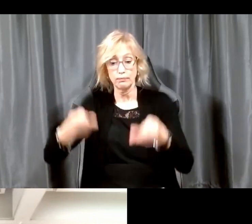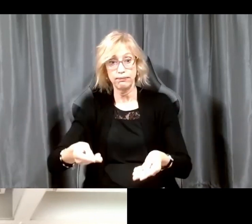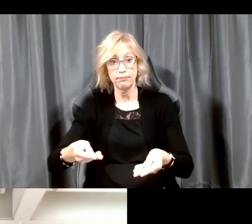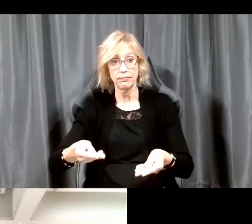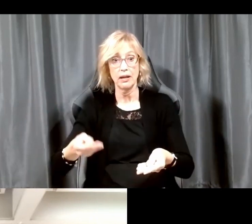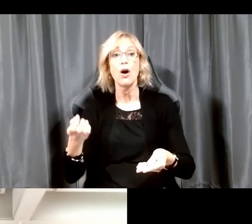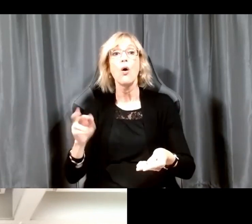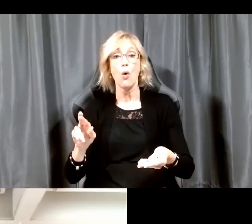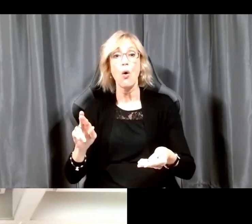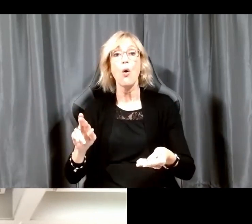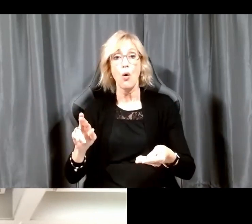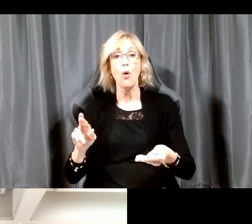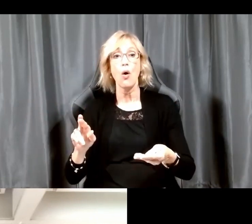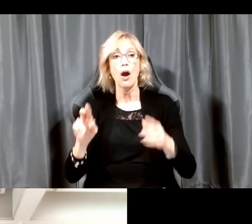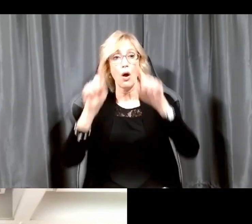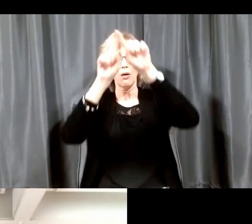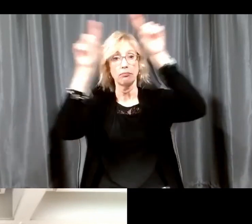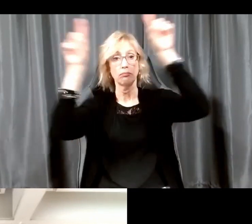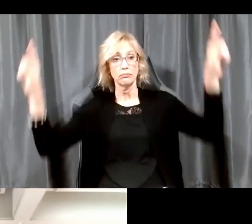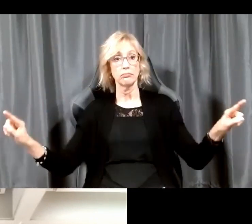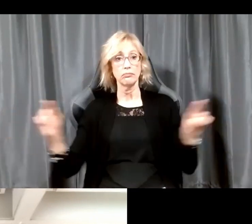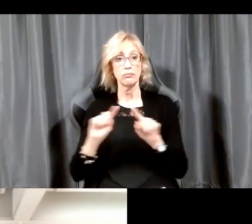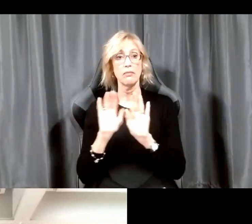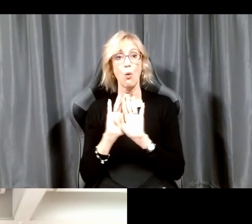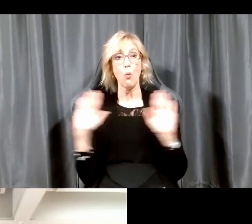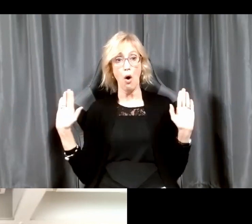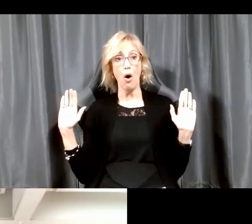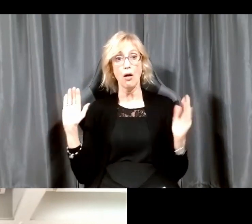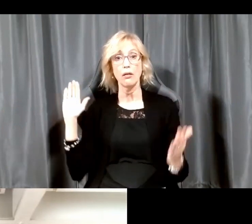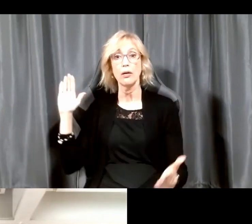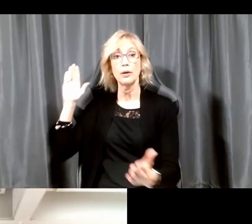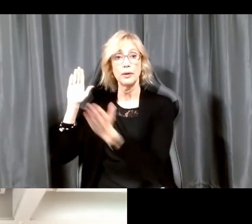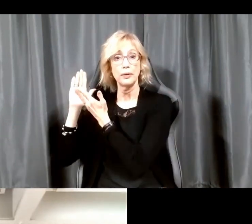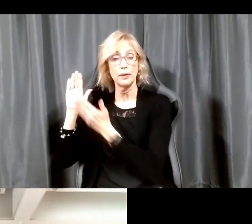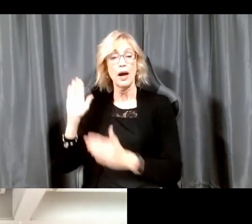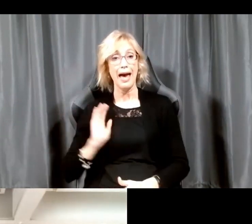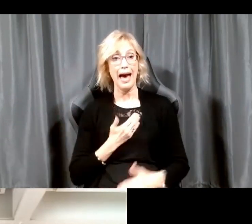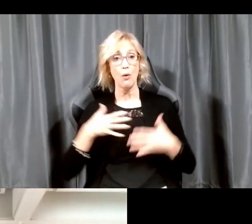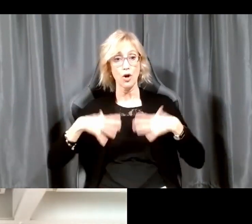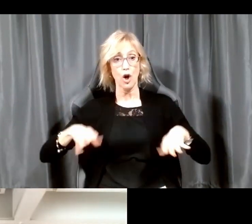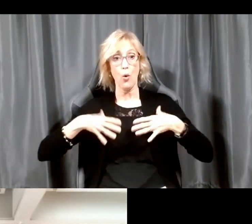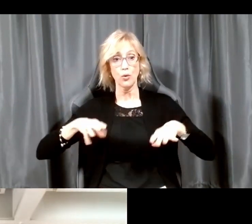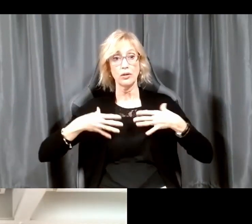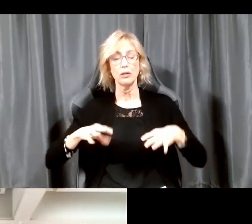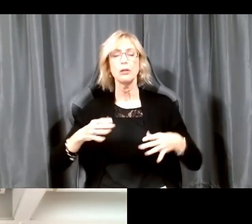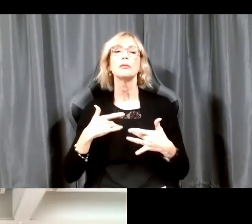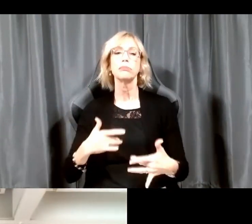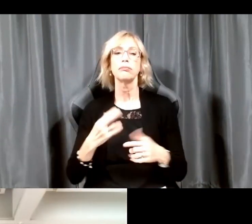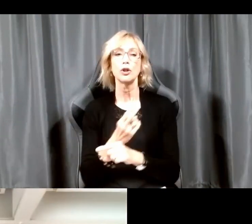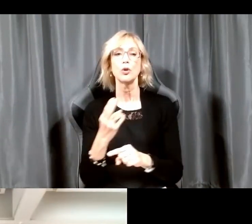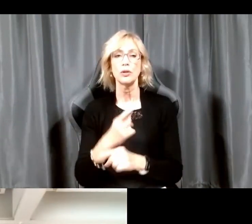showing just against a wall. If you notice, even like our clothing, what we're wearing, we wear black or we